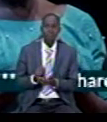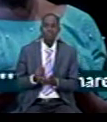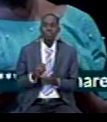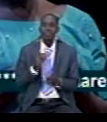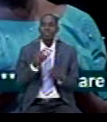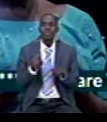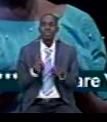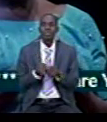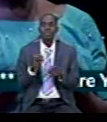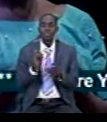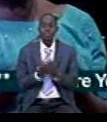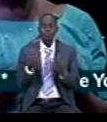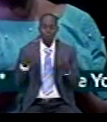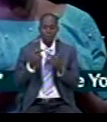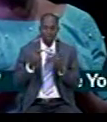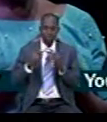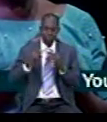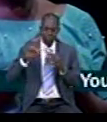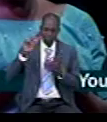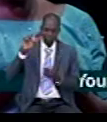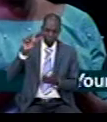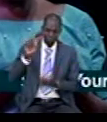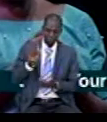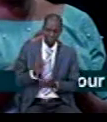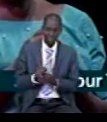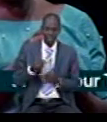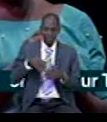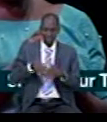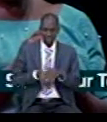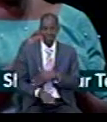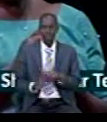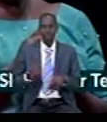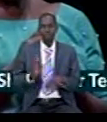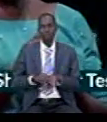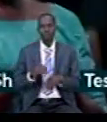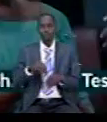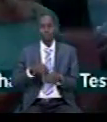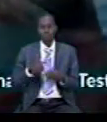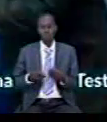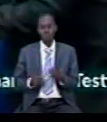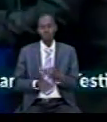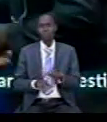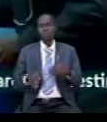into the ground immediately after the prayer of the man of God.